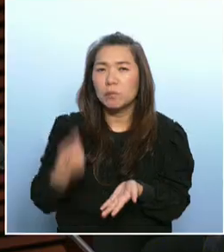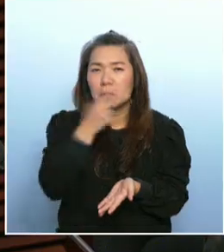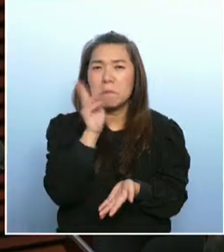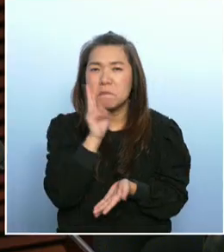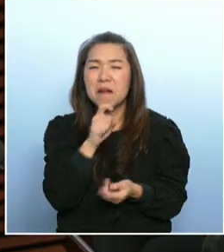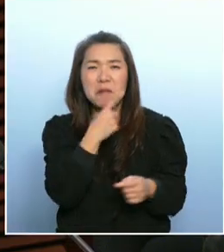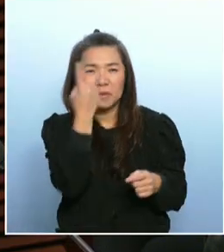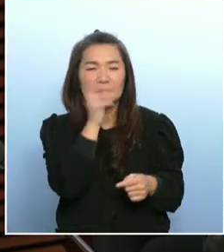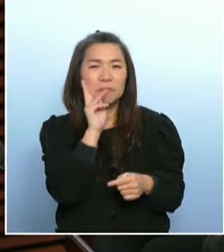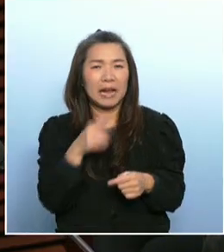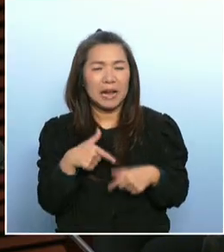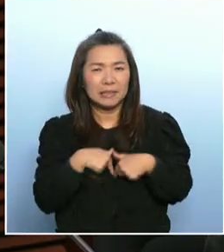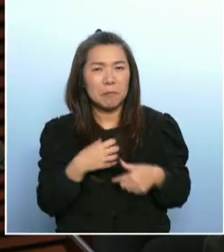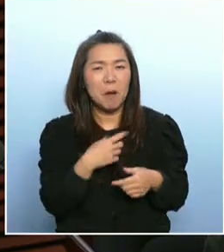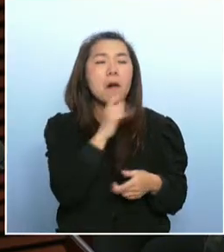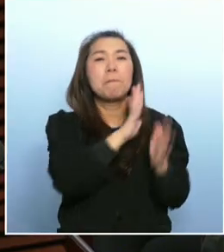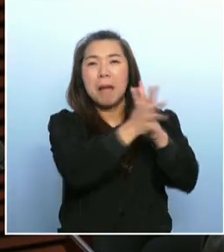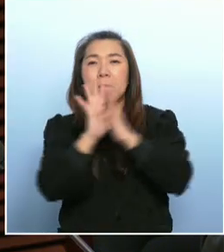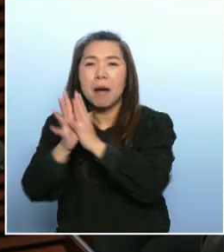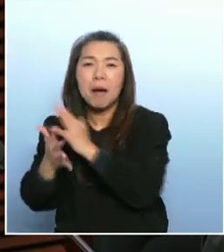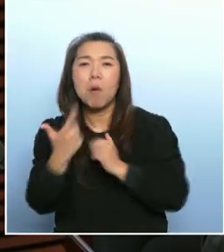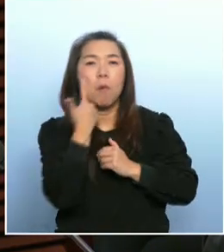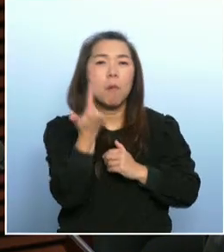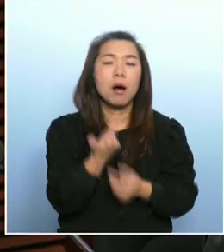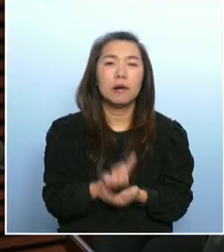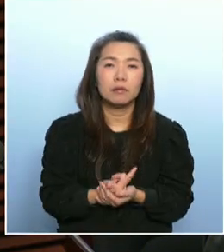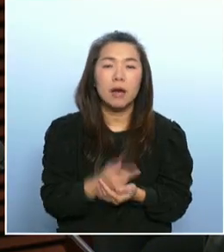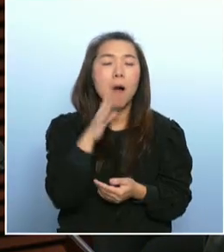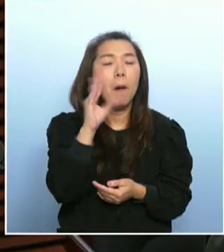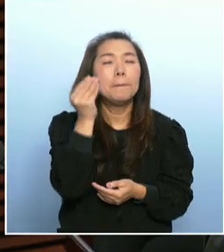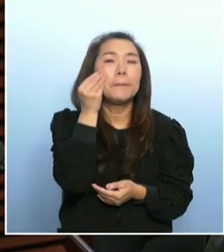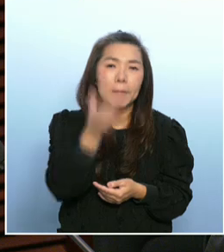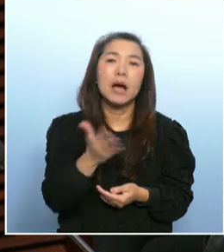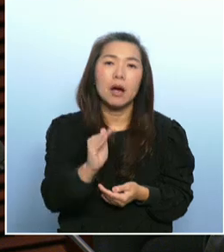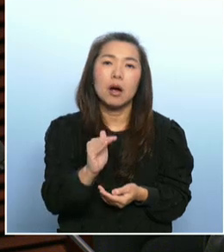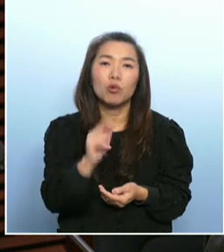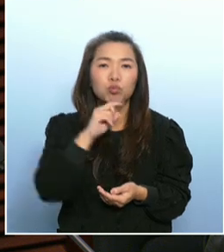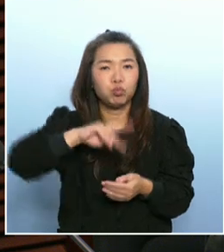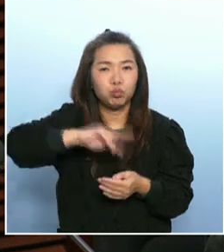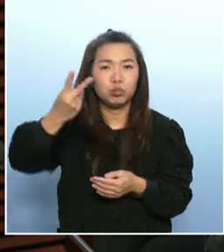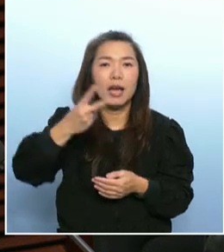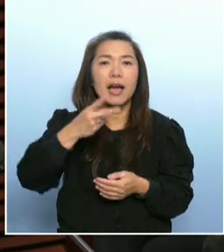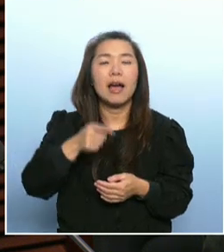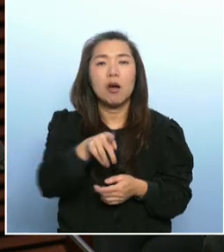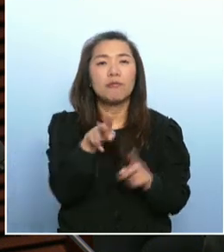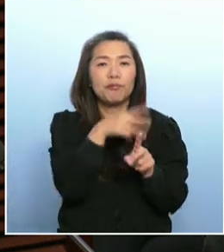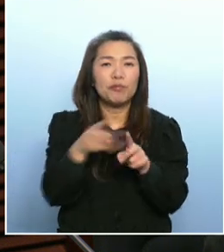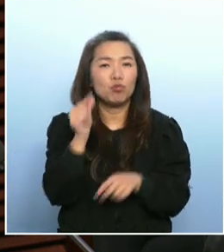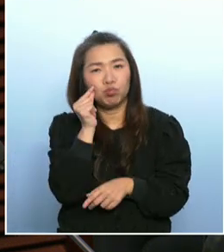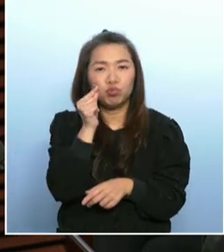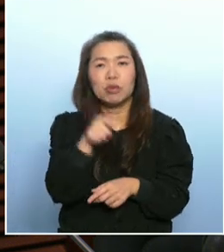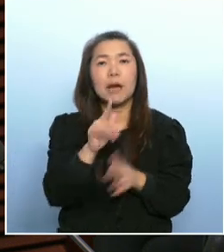list because some people tend to apply for the service just to play